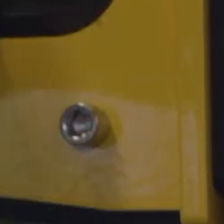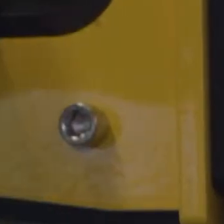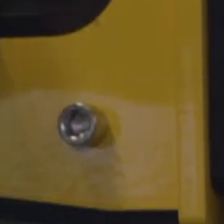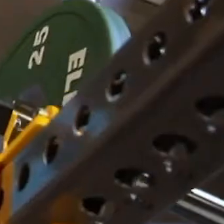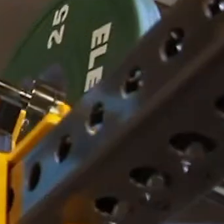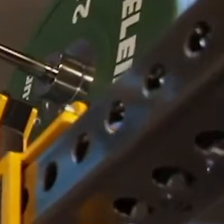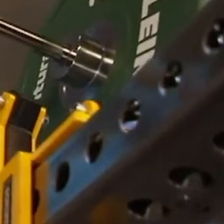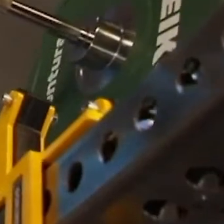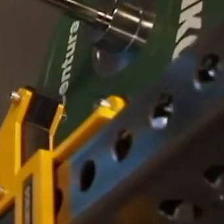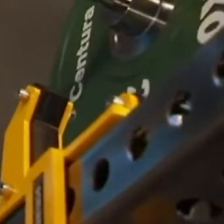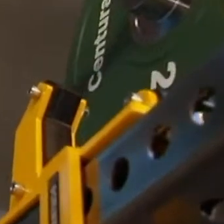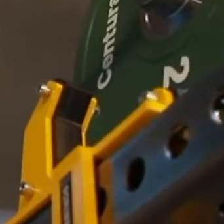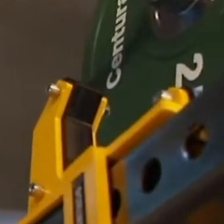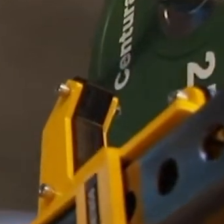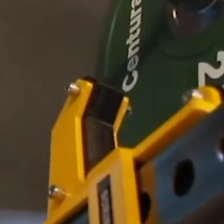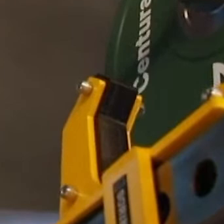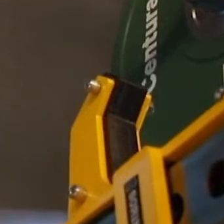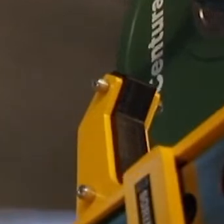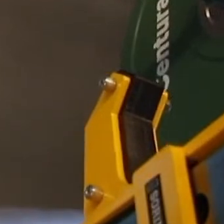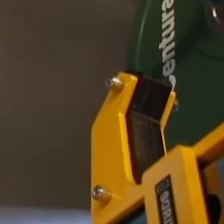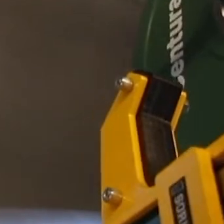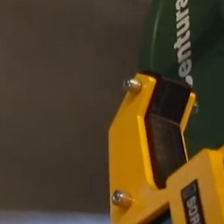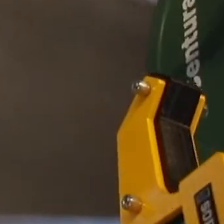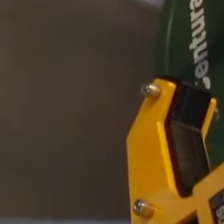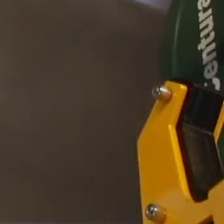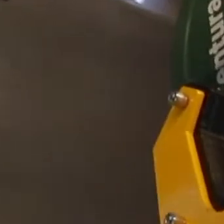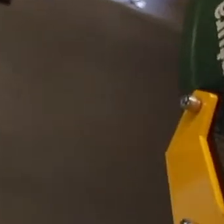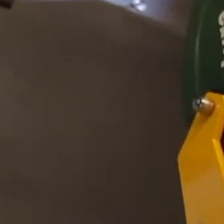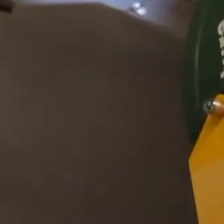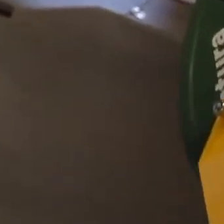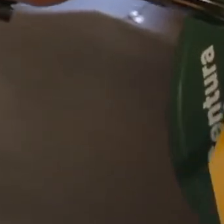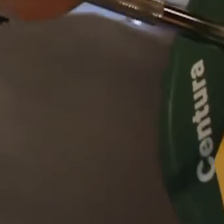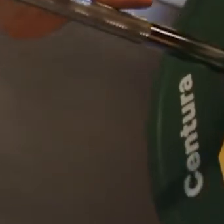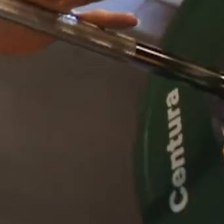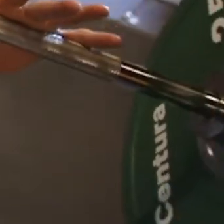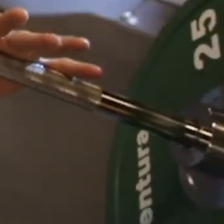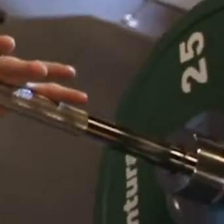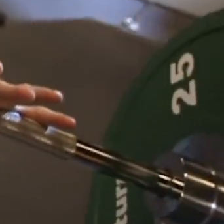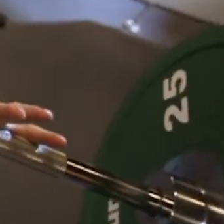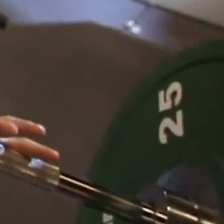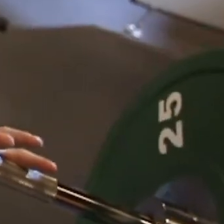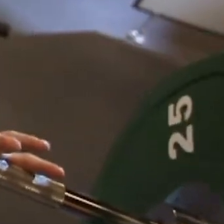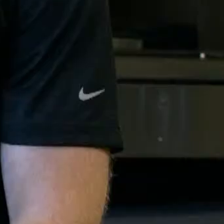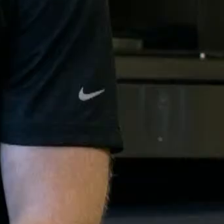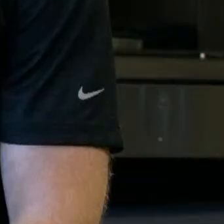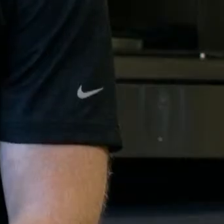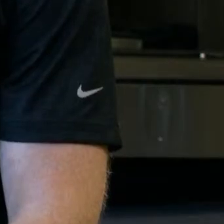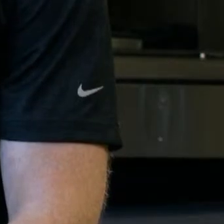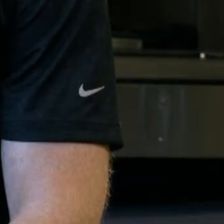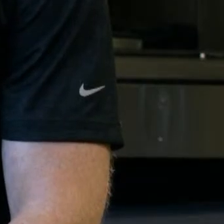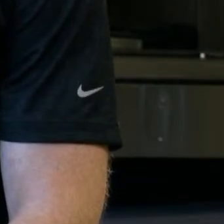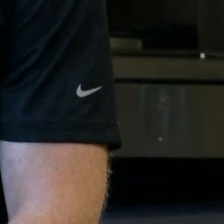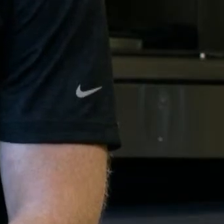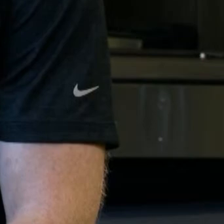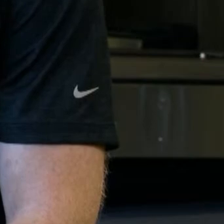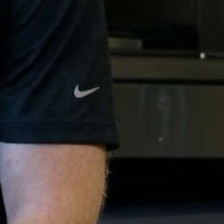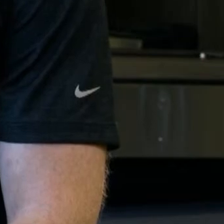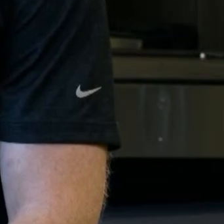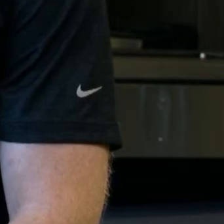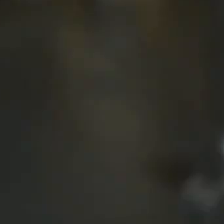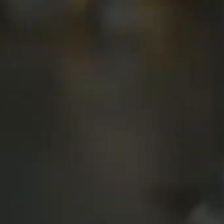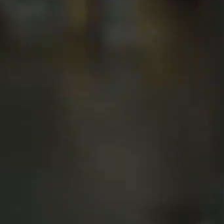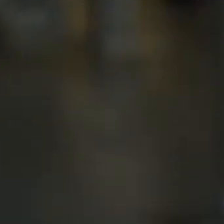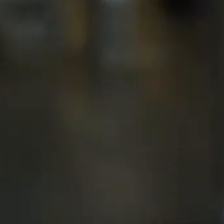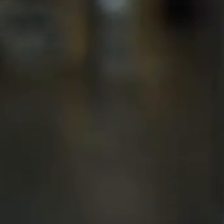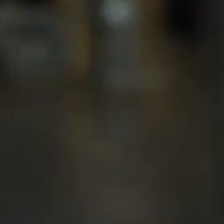I would define sports medicine as a comprehensive care of athletes, not just focusing on one part or organ system in the body, but the comprehensive